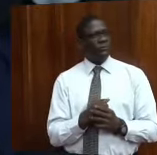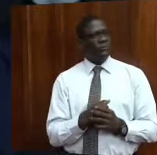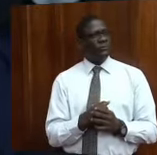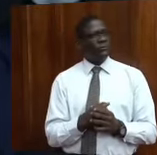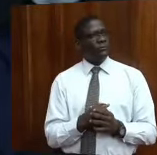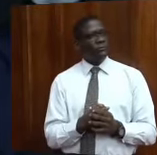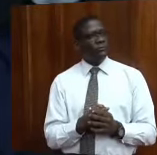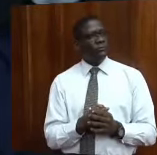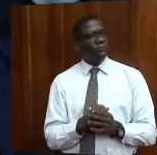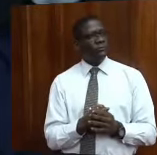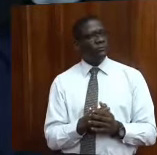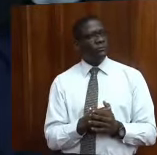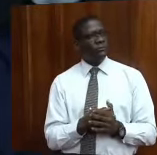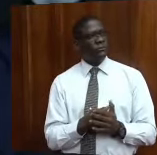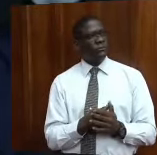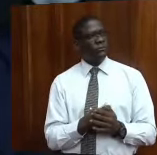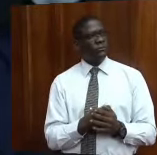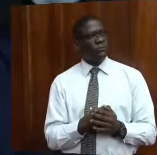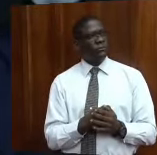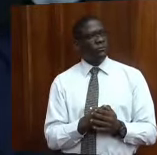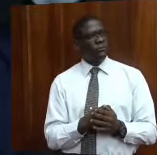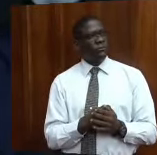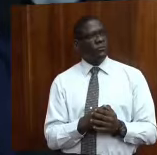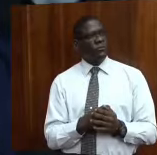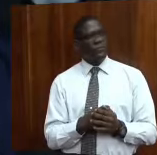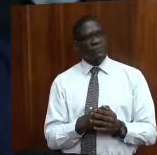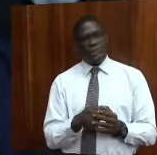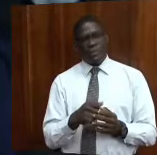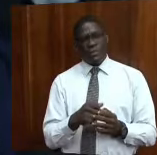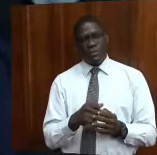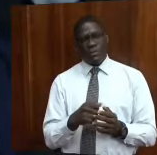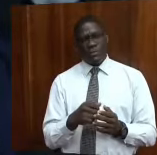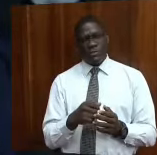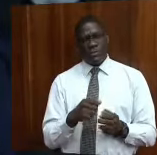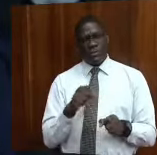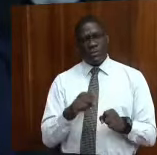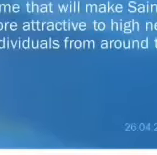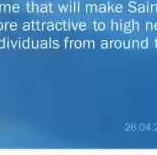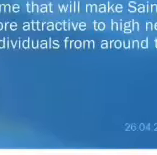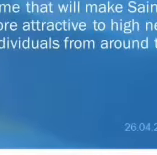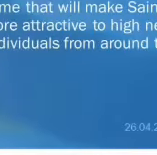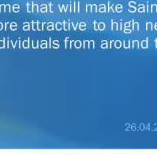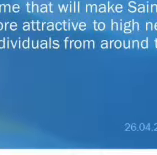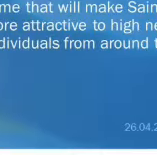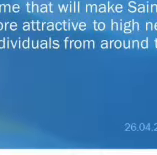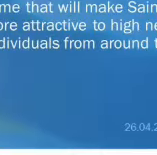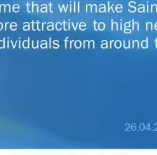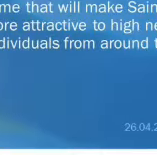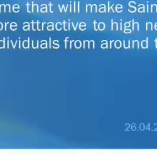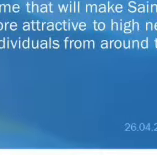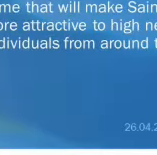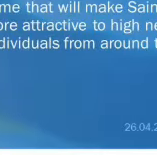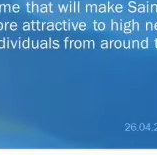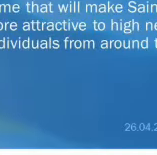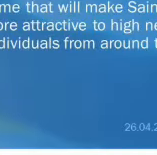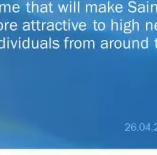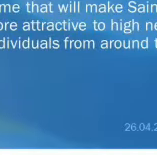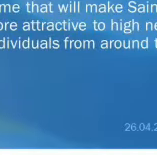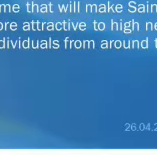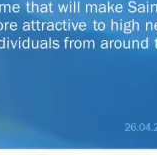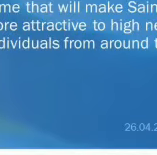companies, the introduction of new legislation governing international trusts, the introduction of new legislation governing